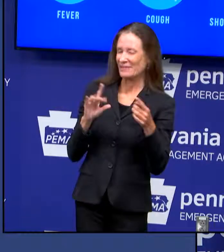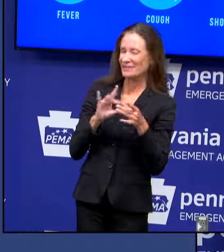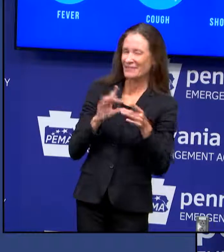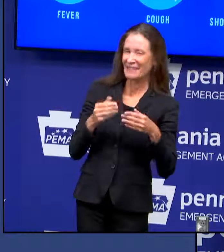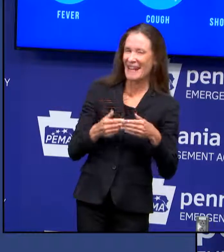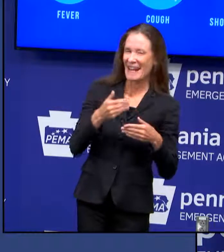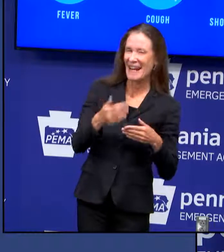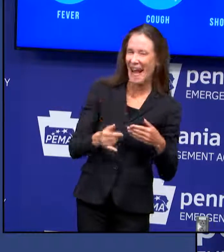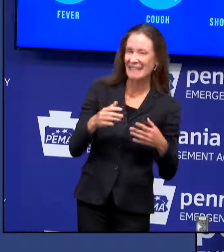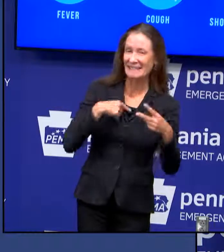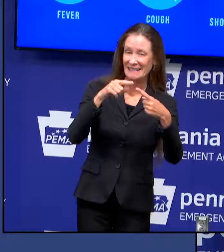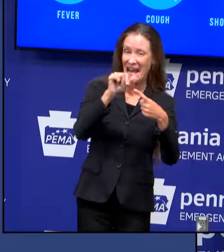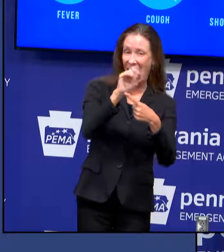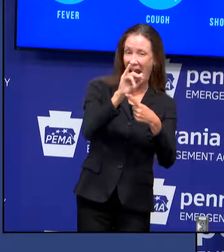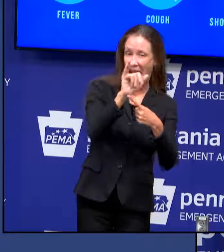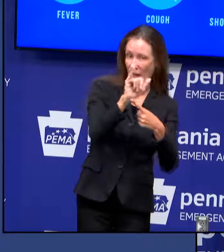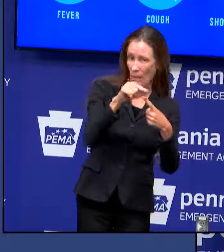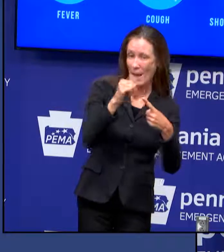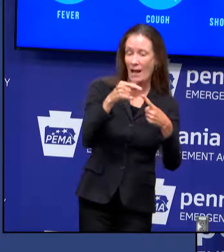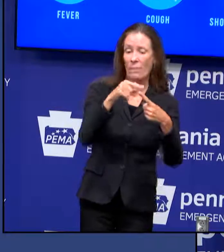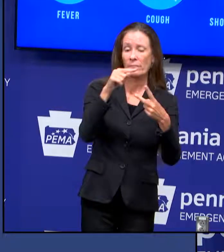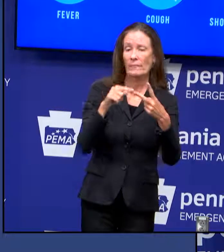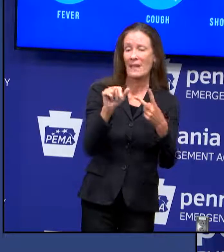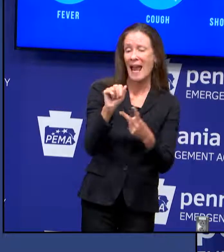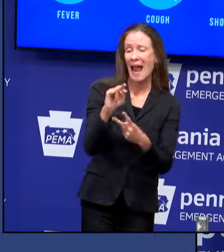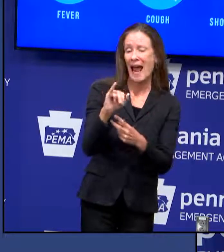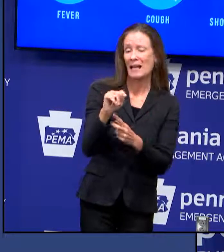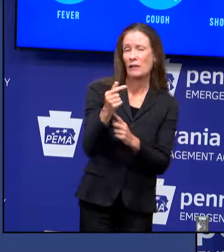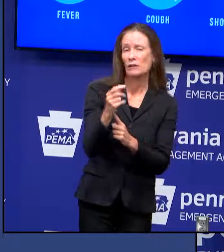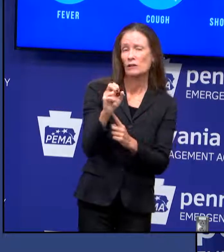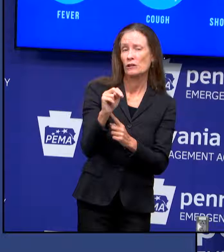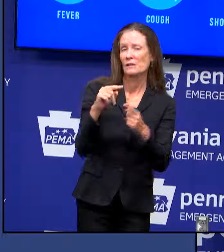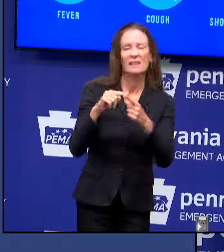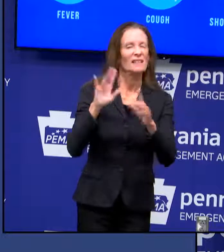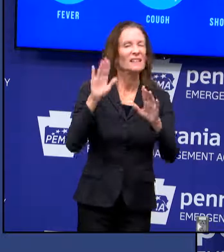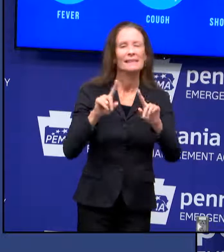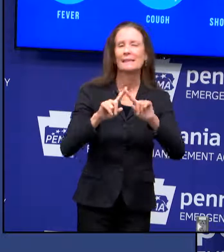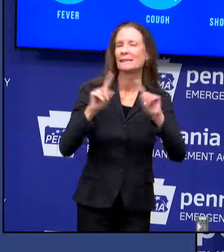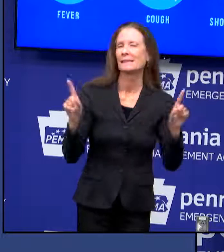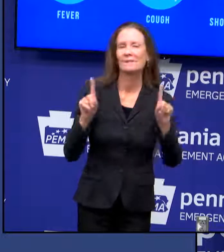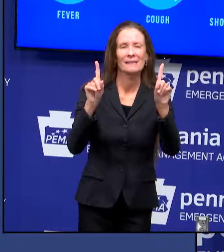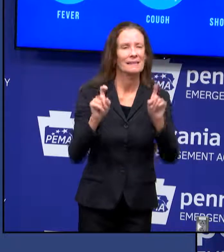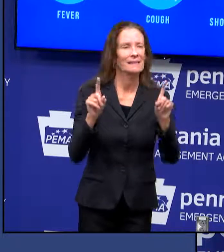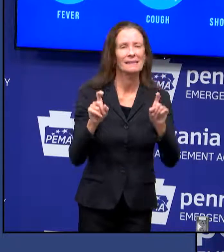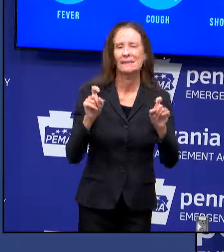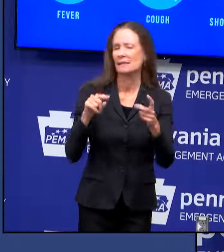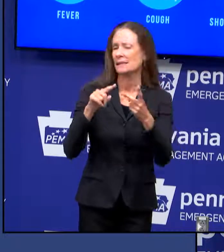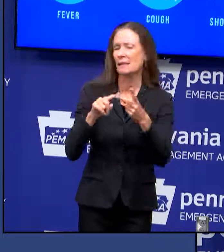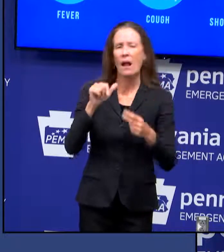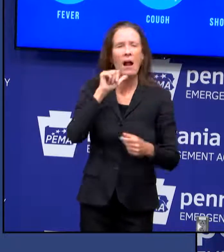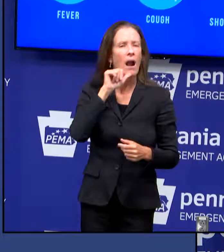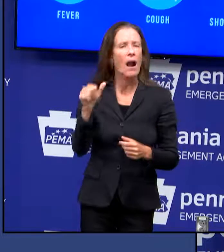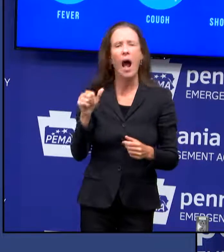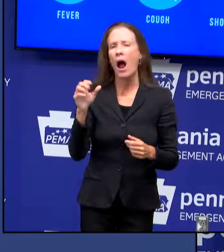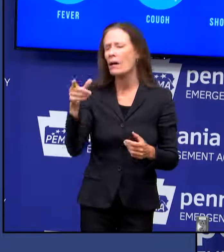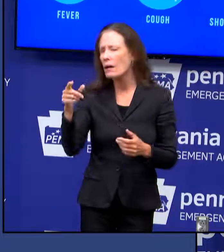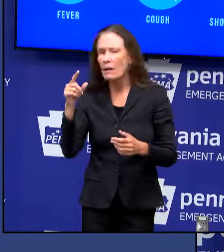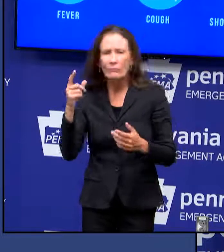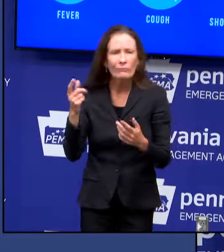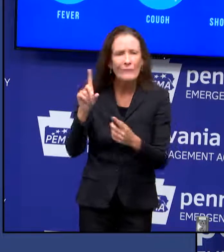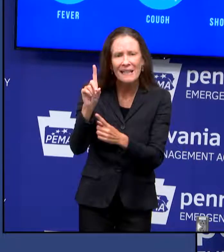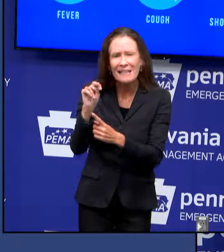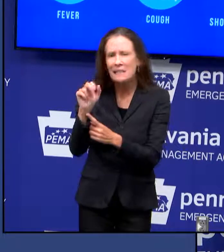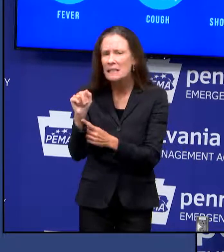looking in a different way than the DNA. It's testing for what are called antigens, and so it's a different biology, a different way of doing it.